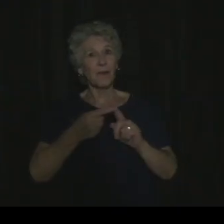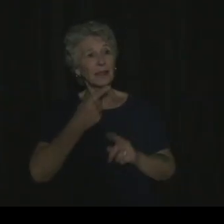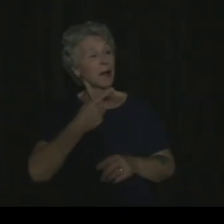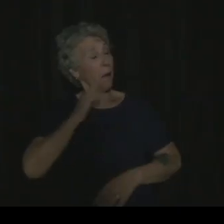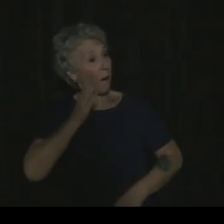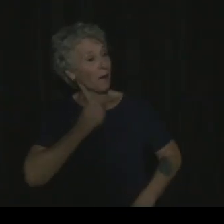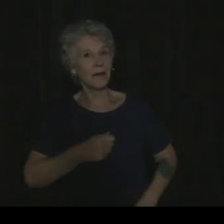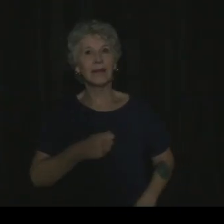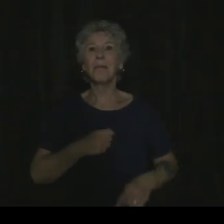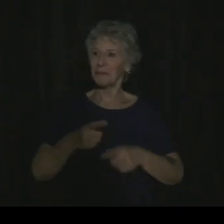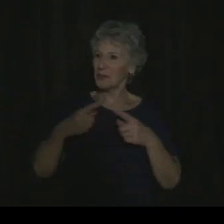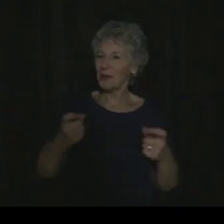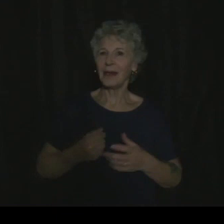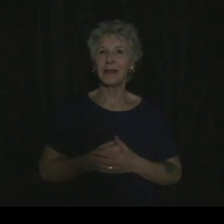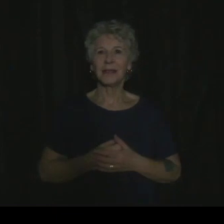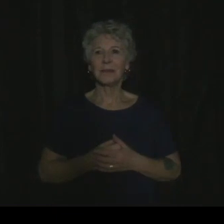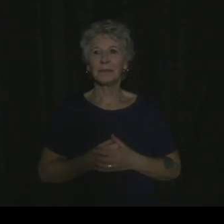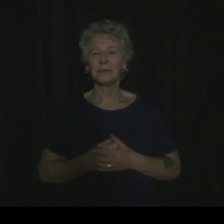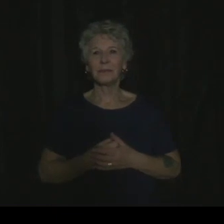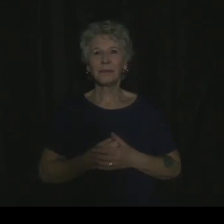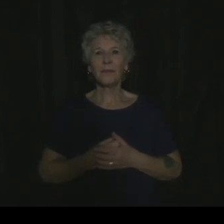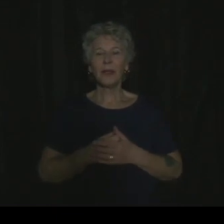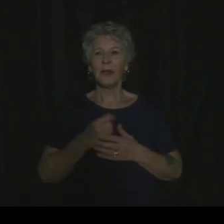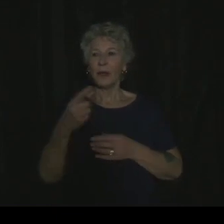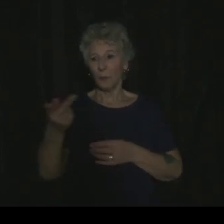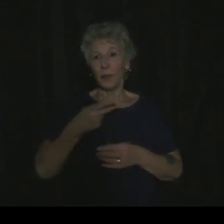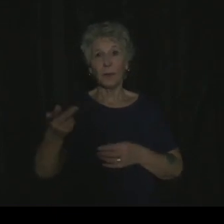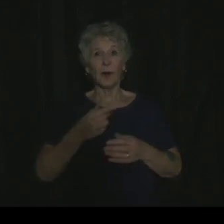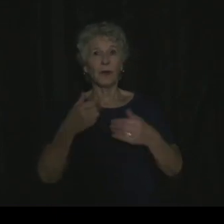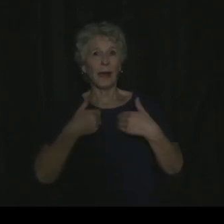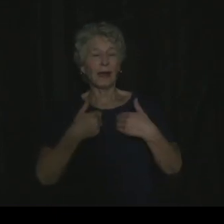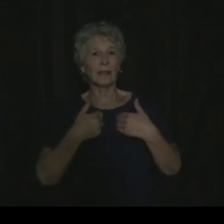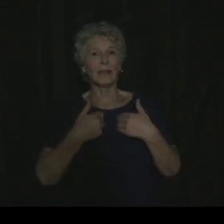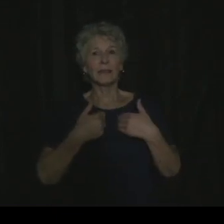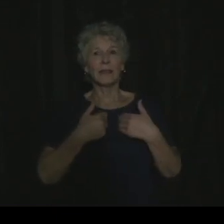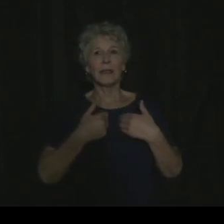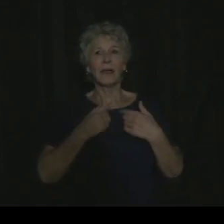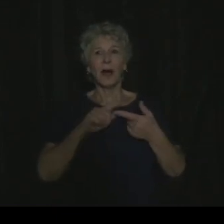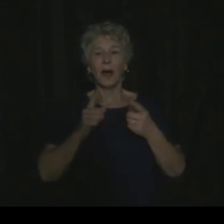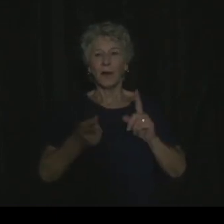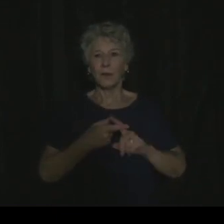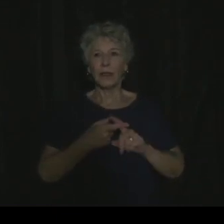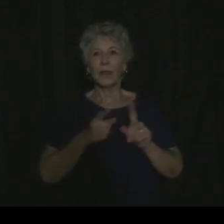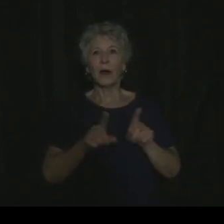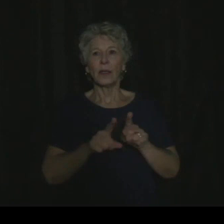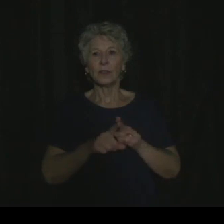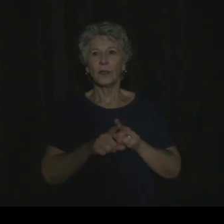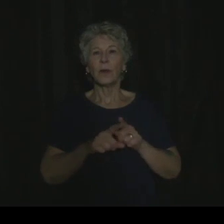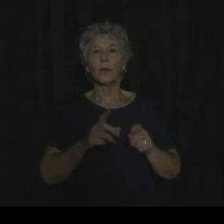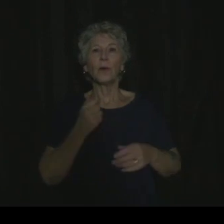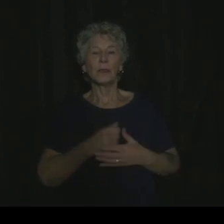I said, great. And we had both had a mutual friend who was a Christian, a Jersey State Trooper named Chris. Actually, he spoke